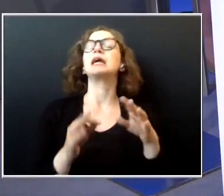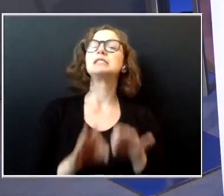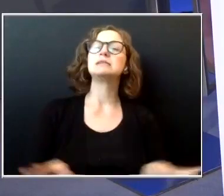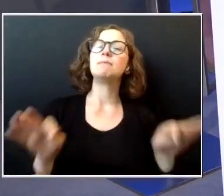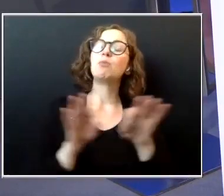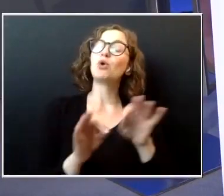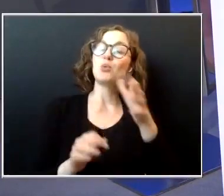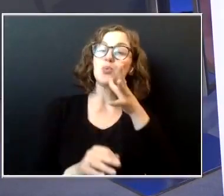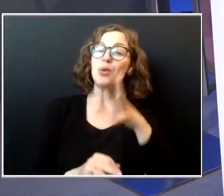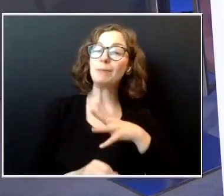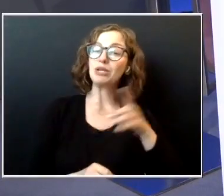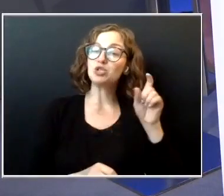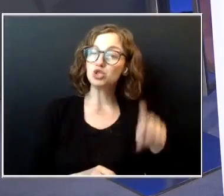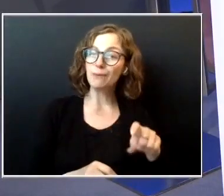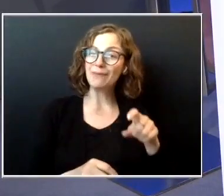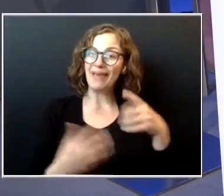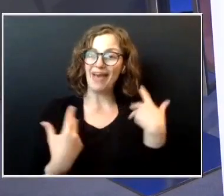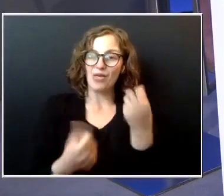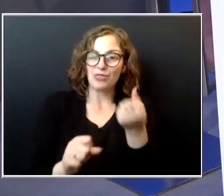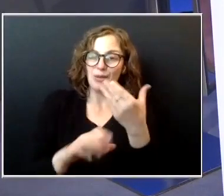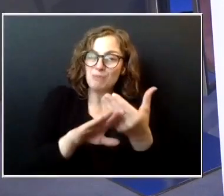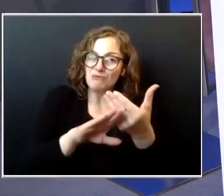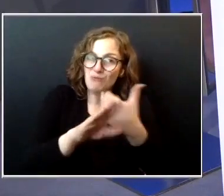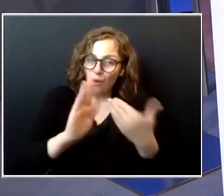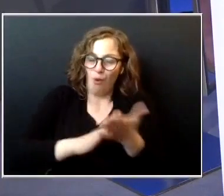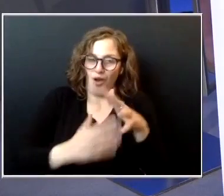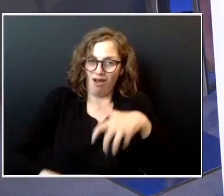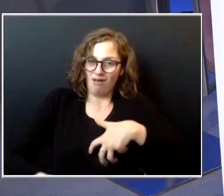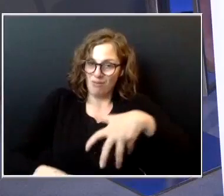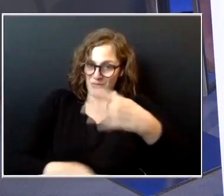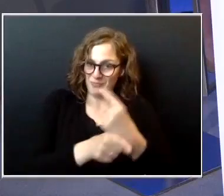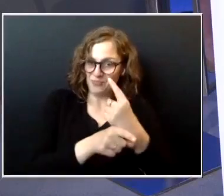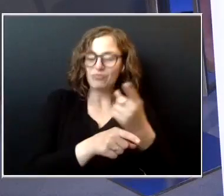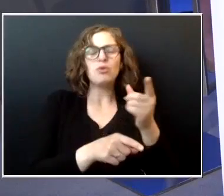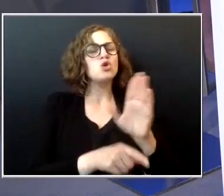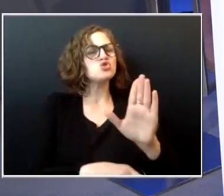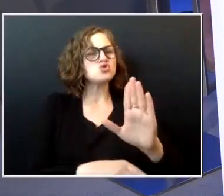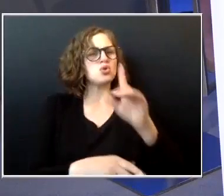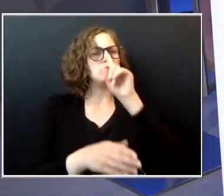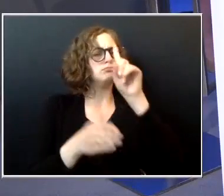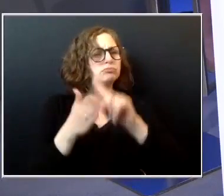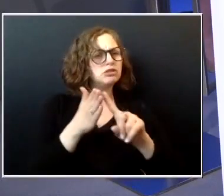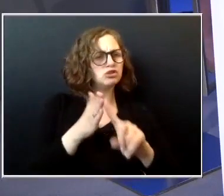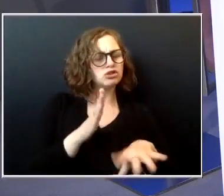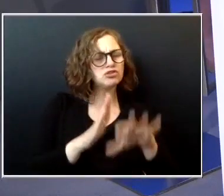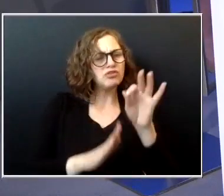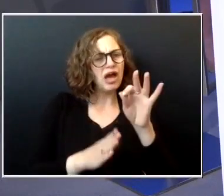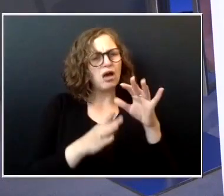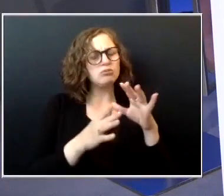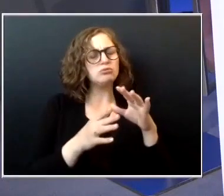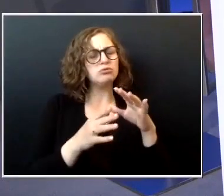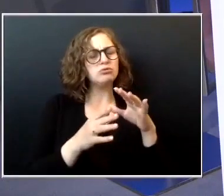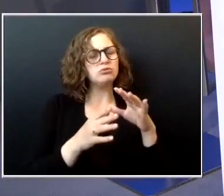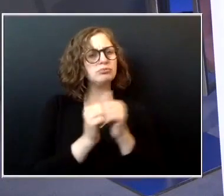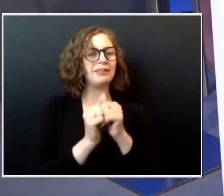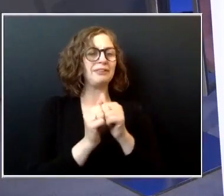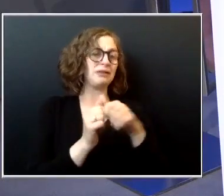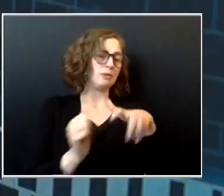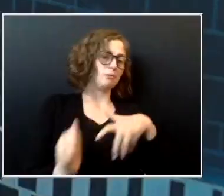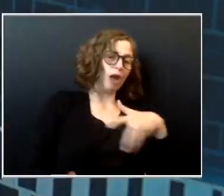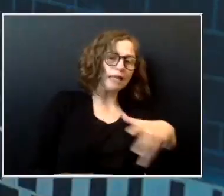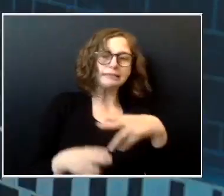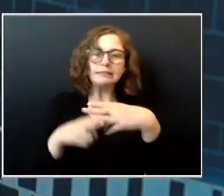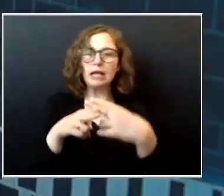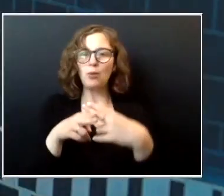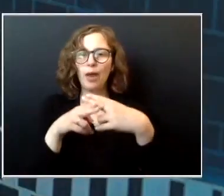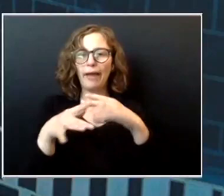they get pregnant. What has your research shown as far as pregnancy and weight and how they relate together? Sure. So to take a step